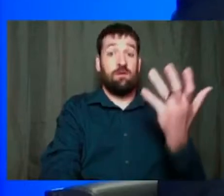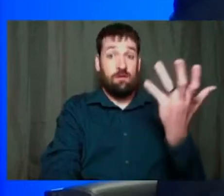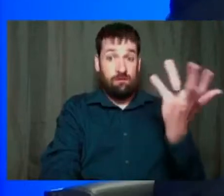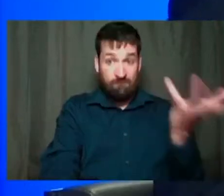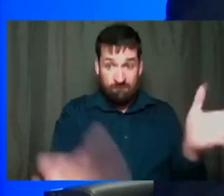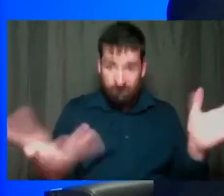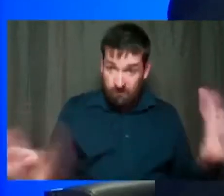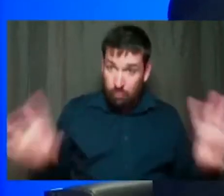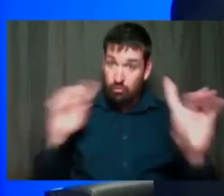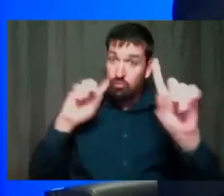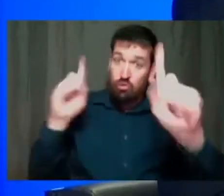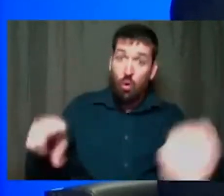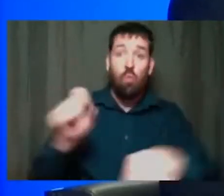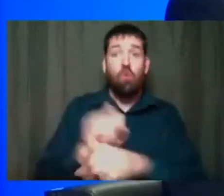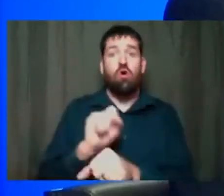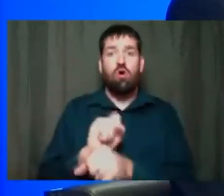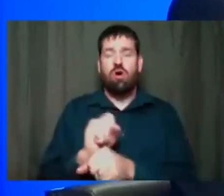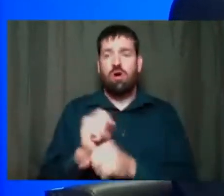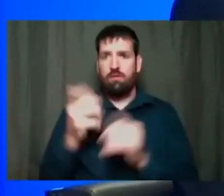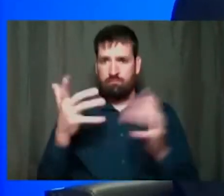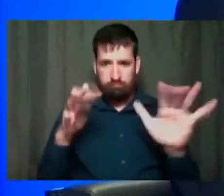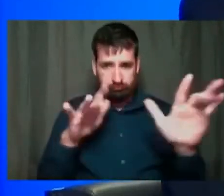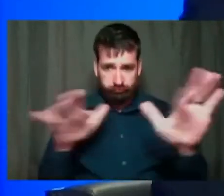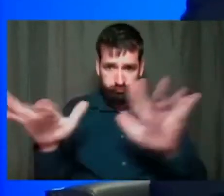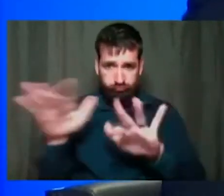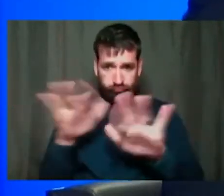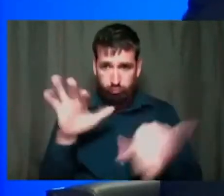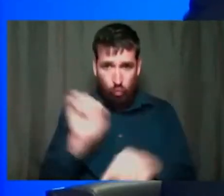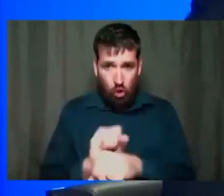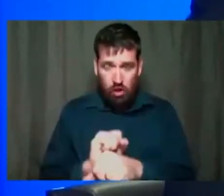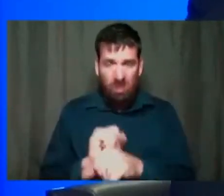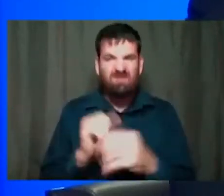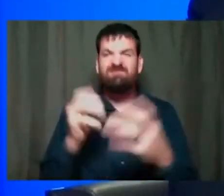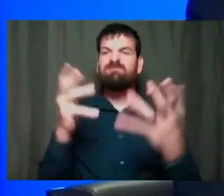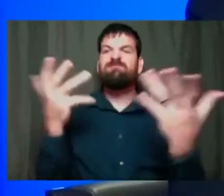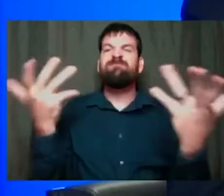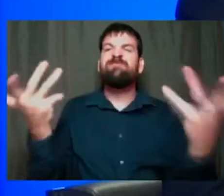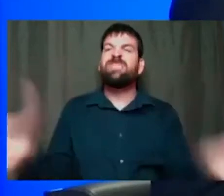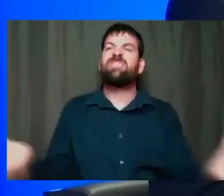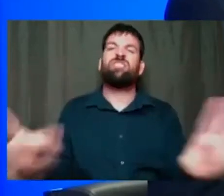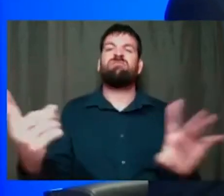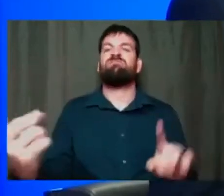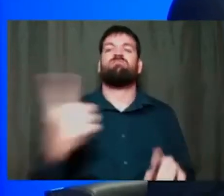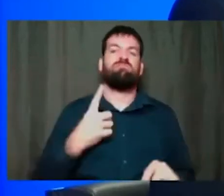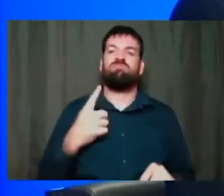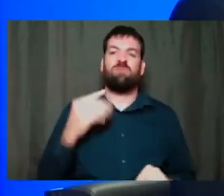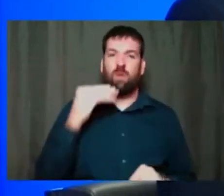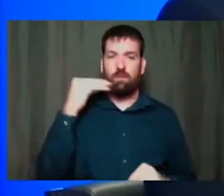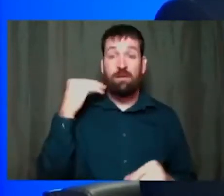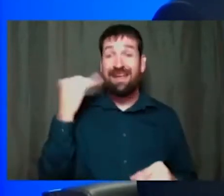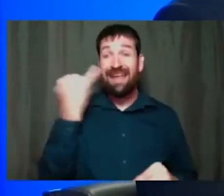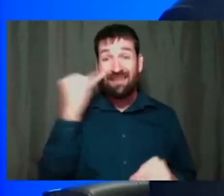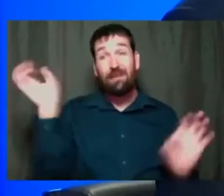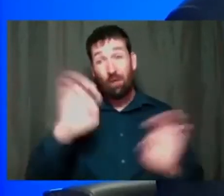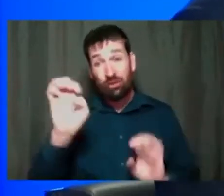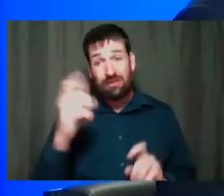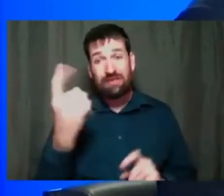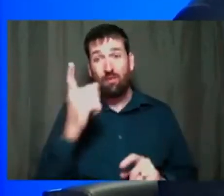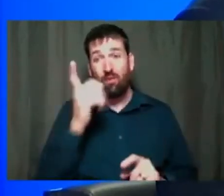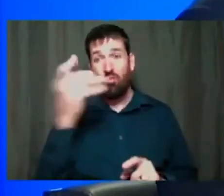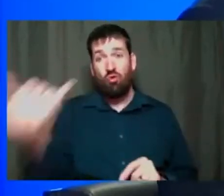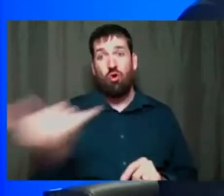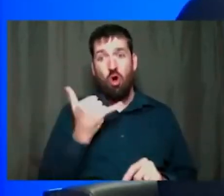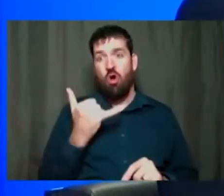really done work that day, leave it there. If there's an emergency, believe me, someone will call you. They're not going to send an email for an